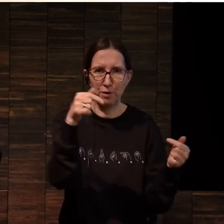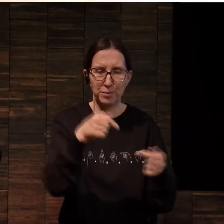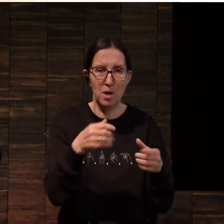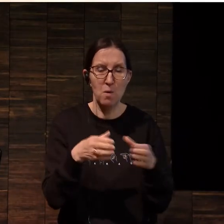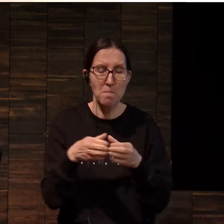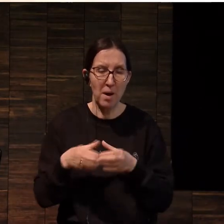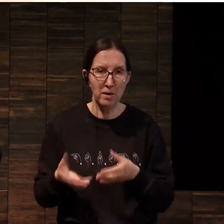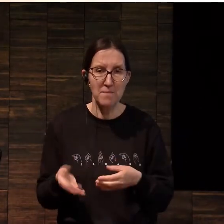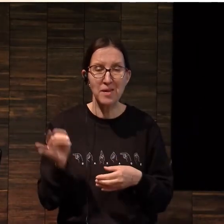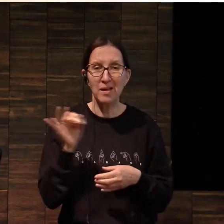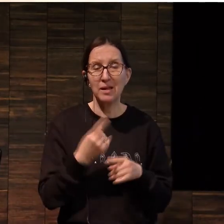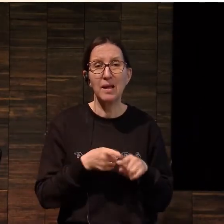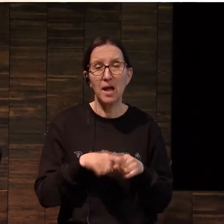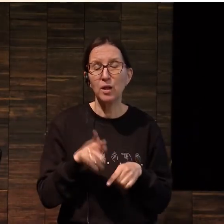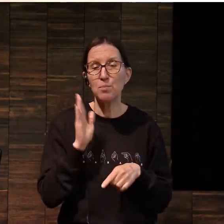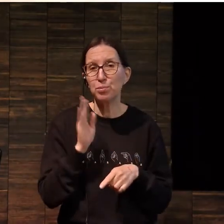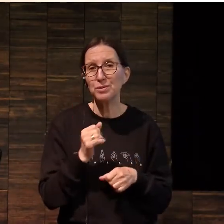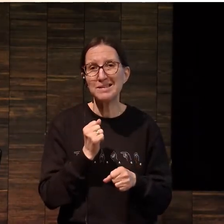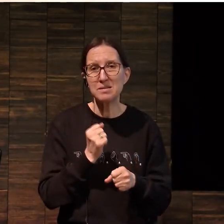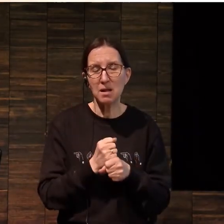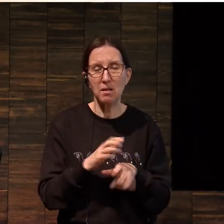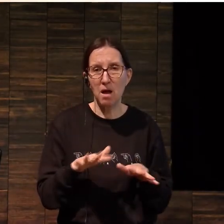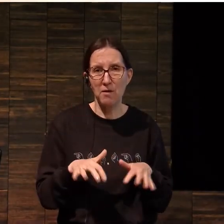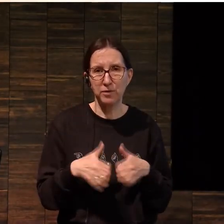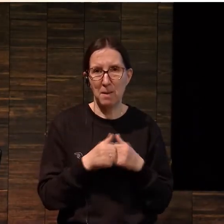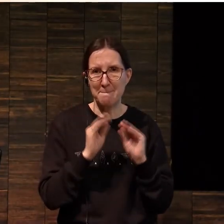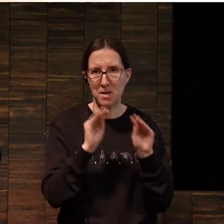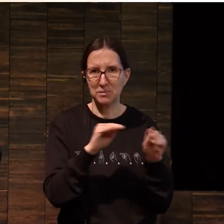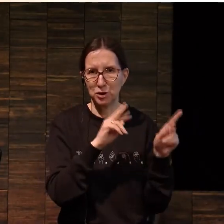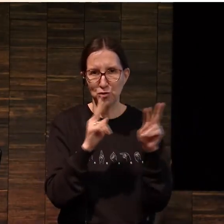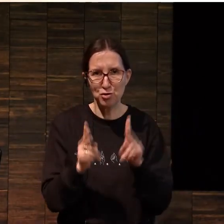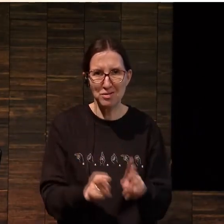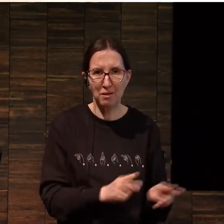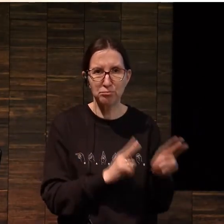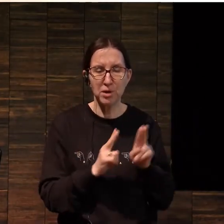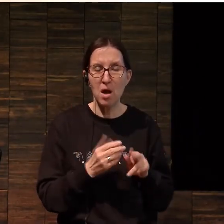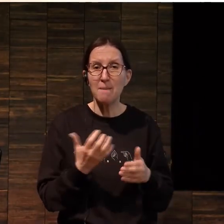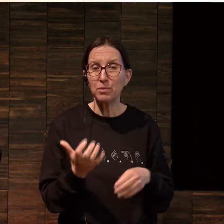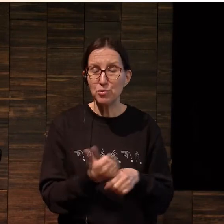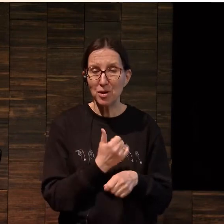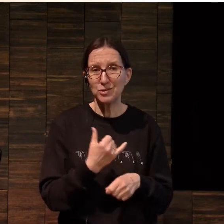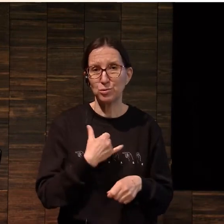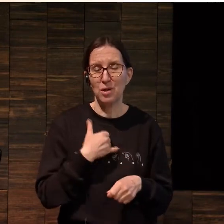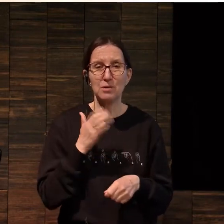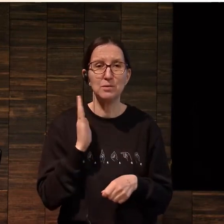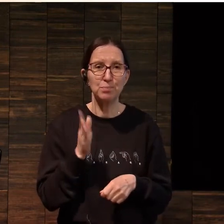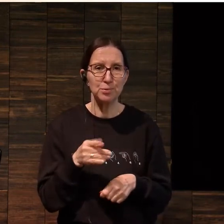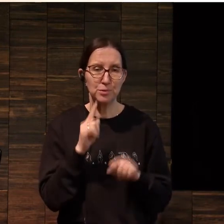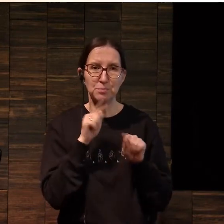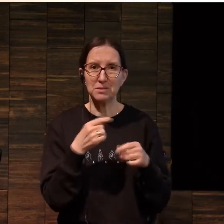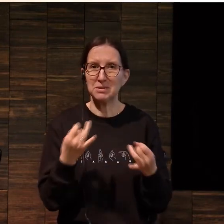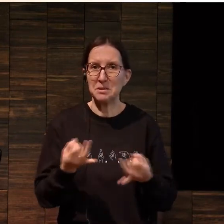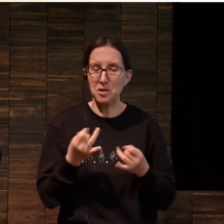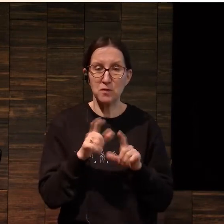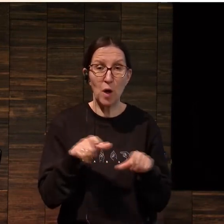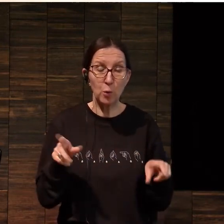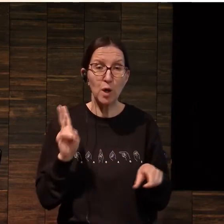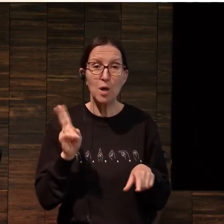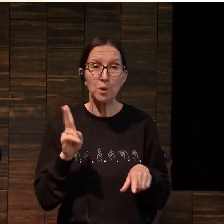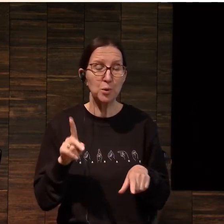so this automation really helps, bringing in non-technical stakeholders into the enterprise level solution